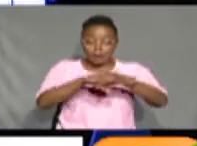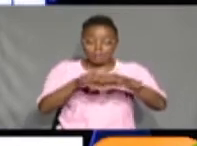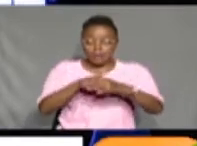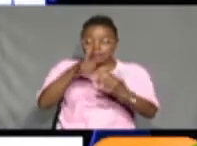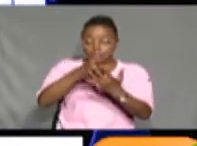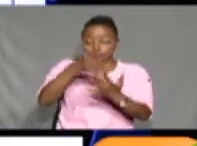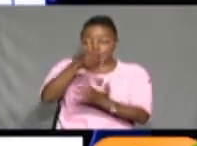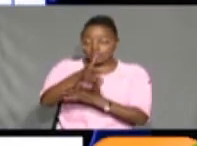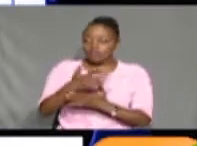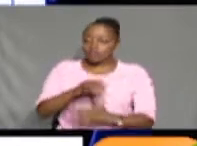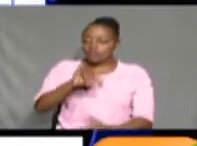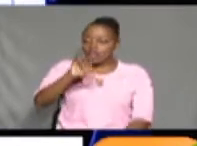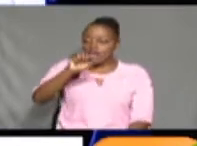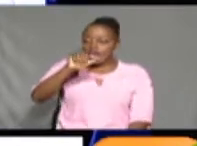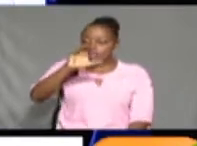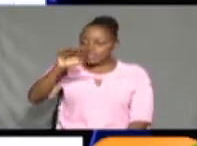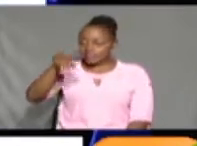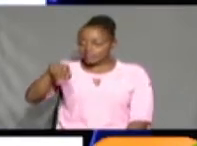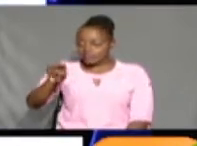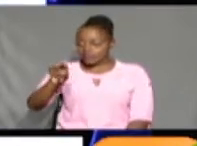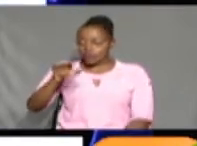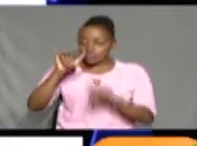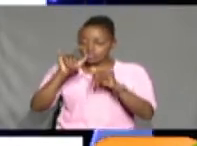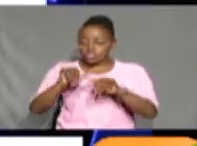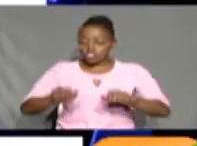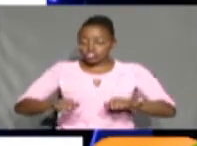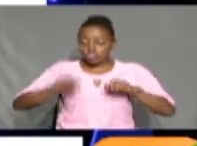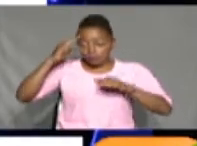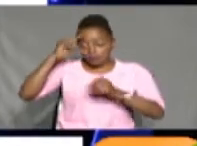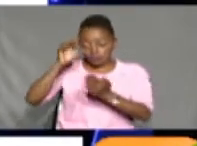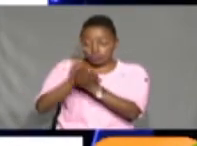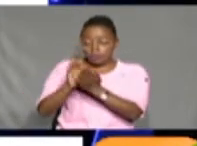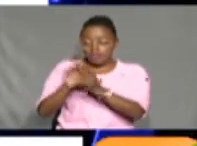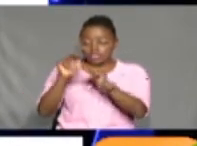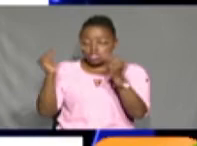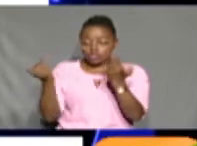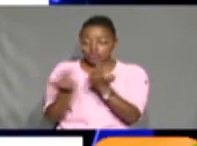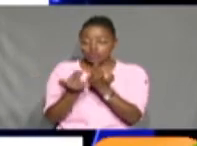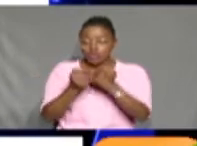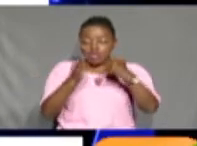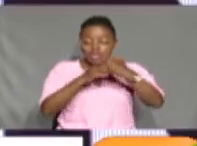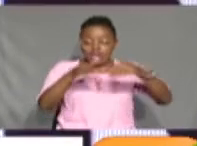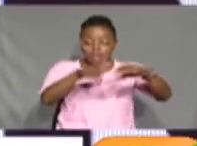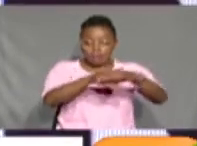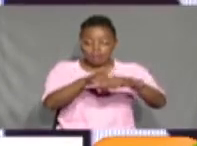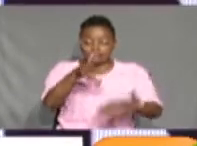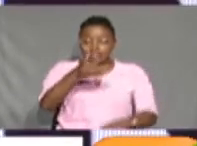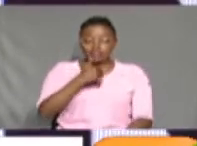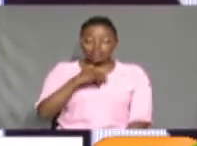board. Isaac Awondo, on the other hand, will remain chairman of the banking unit with 9 members.